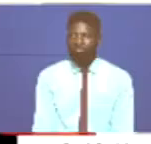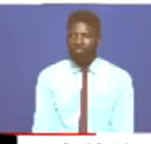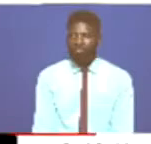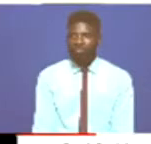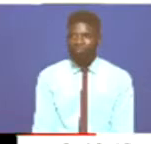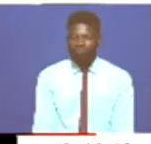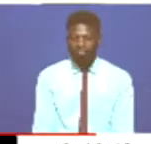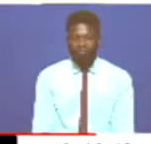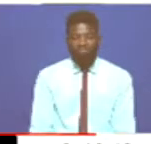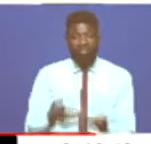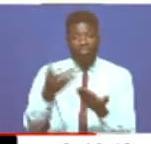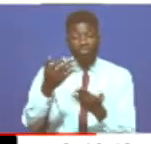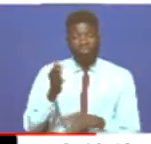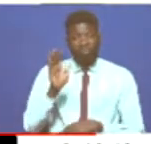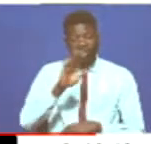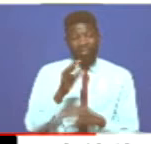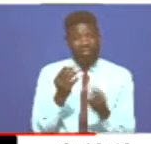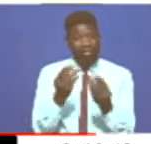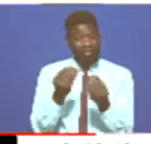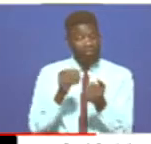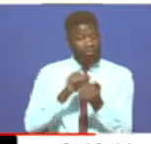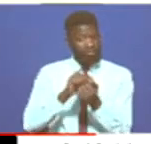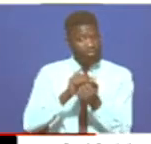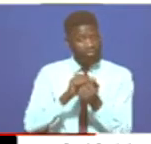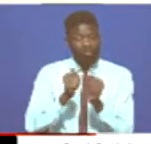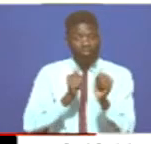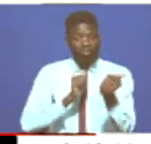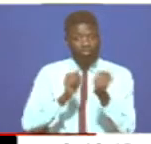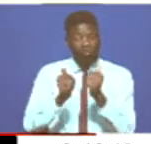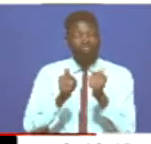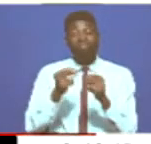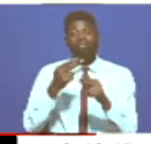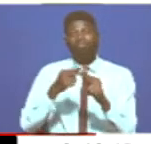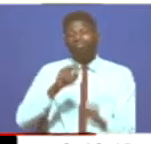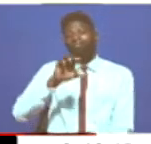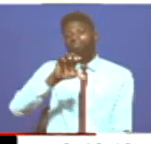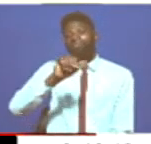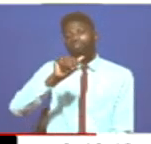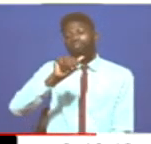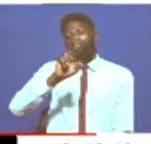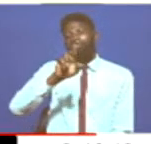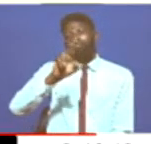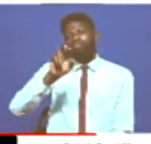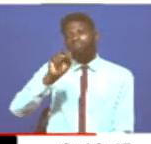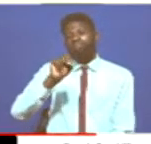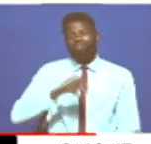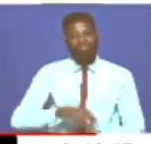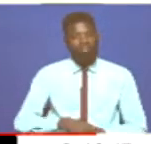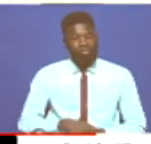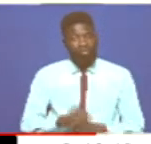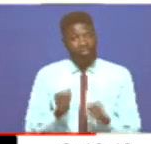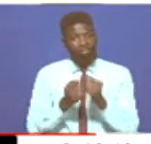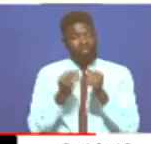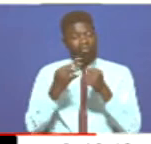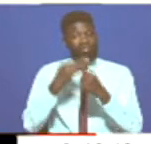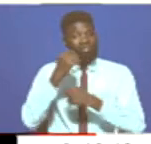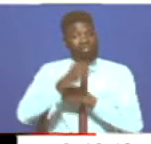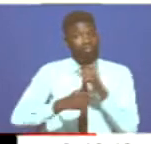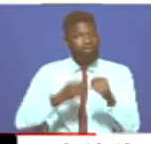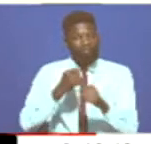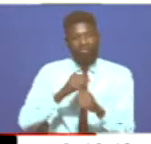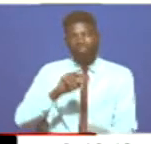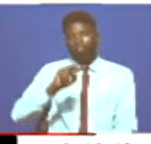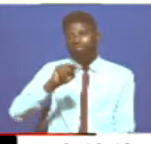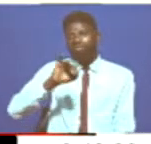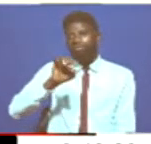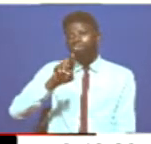Welcome back to Easy Friday. Let's now get sporty. My name is Karen Kibet. Now, the 18-year-old Njoroge Kibugu is the lone Kenyan to